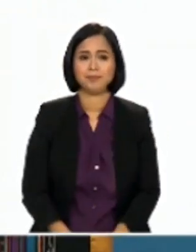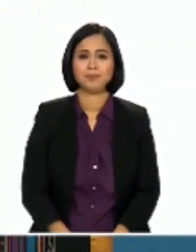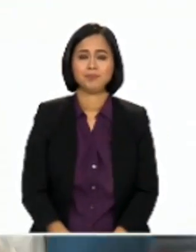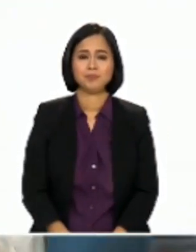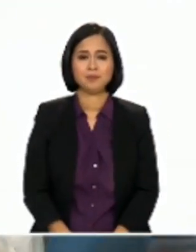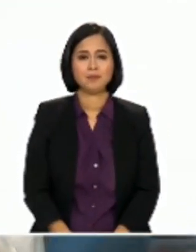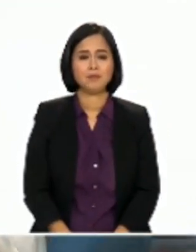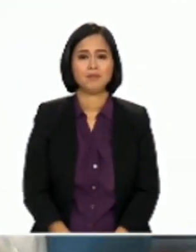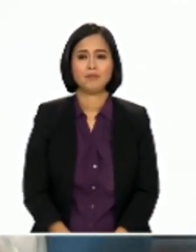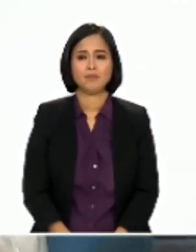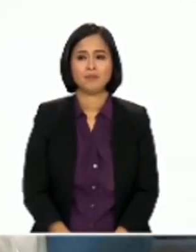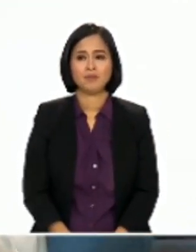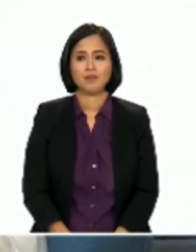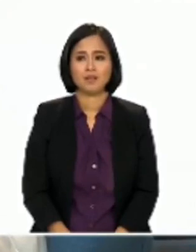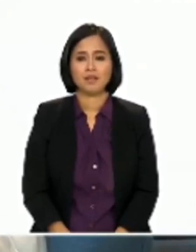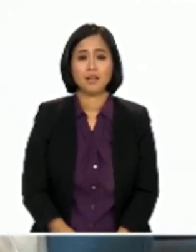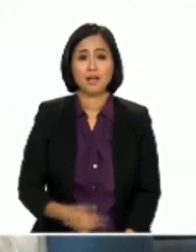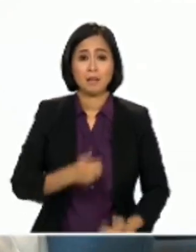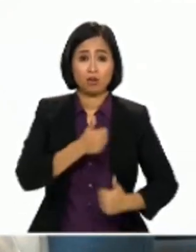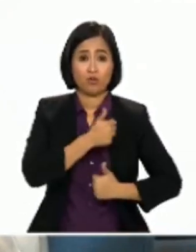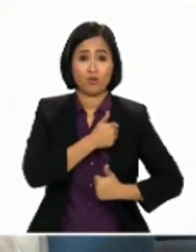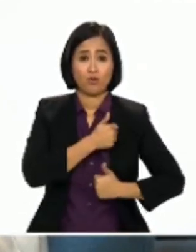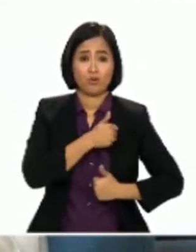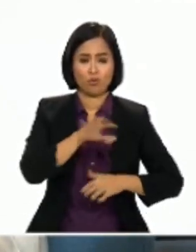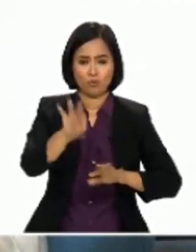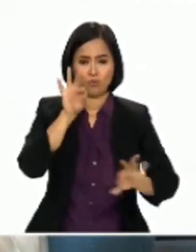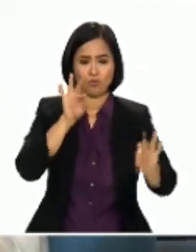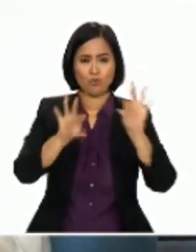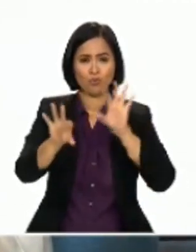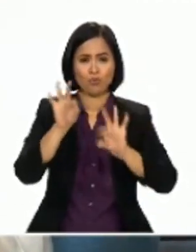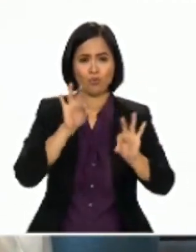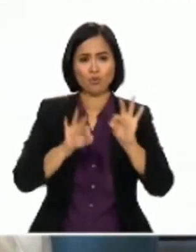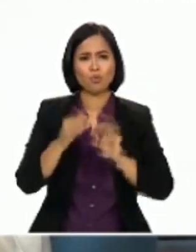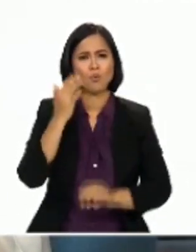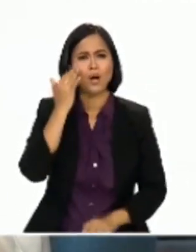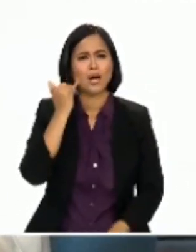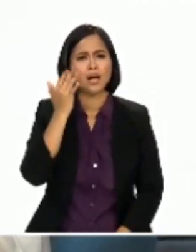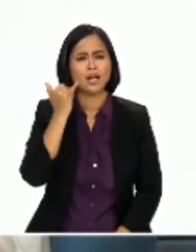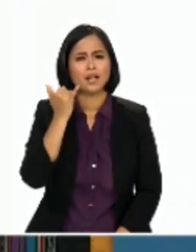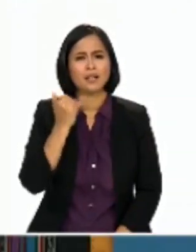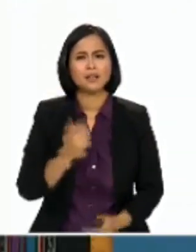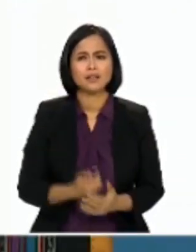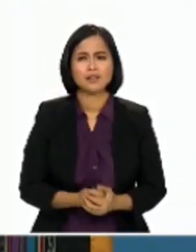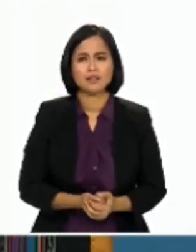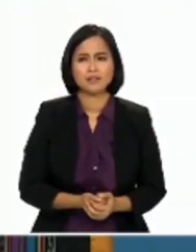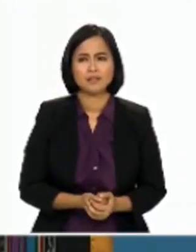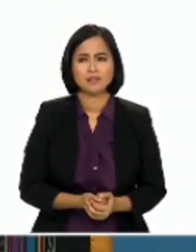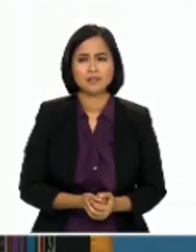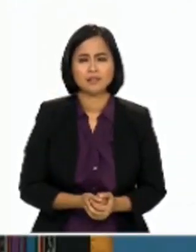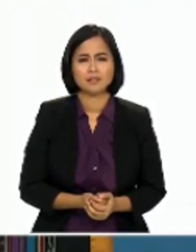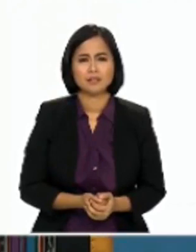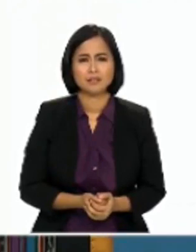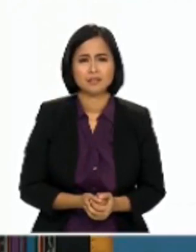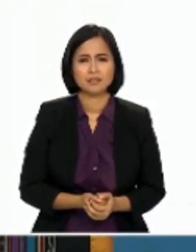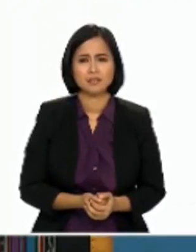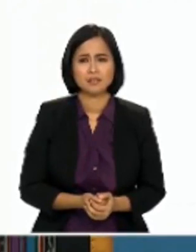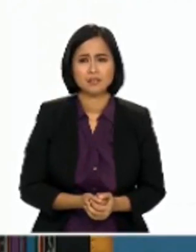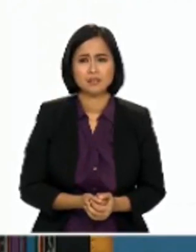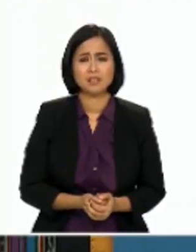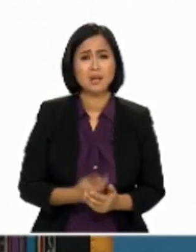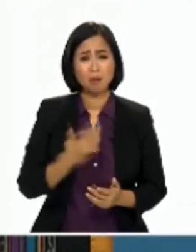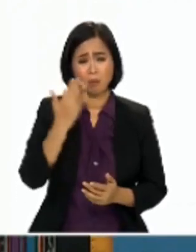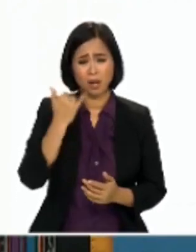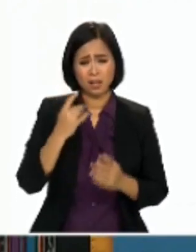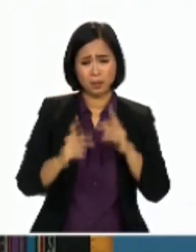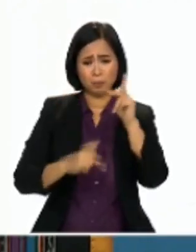My penchant for military men. I want to ingratiate myself to them. What? I was elected by the people, not